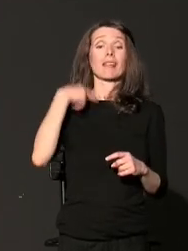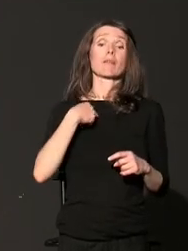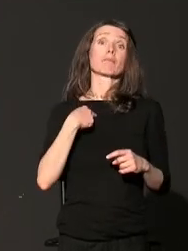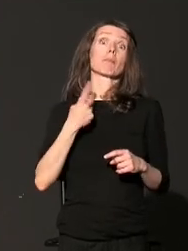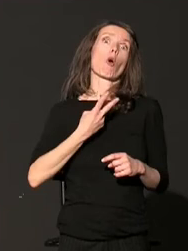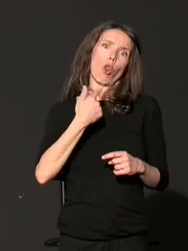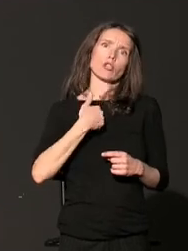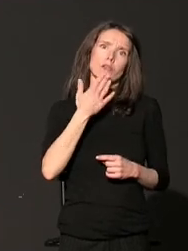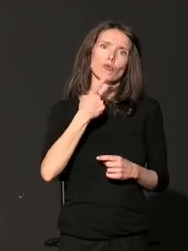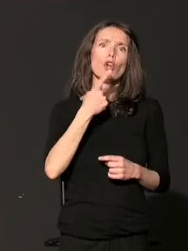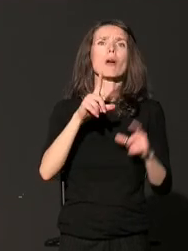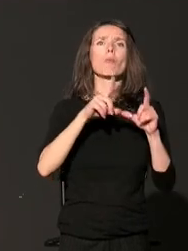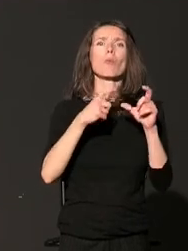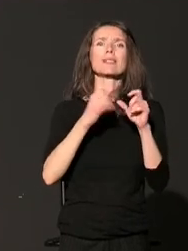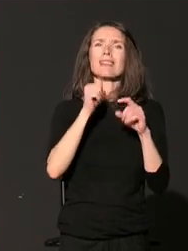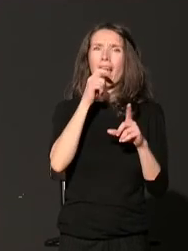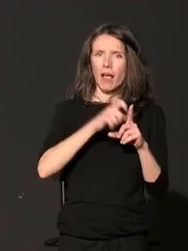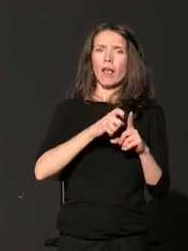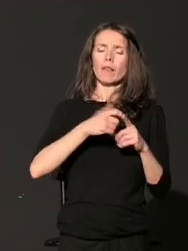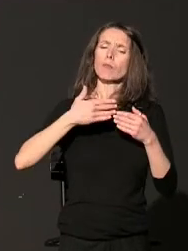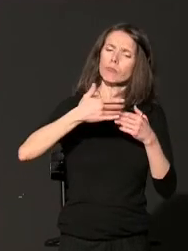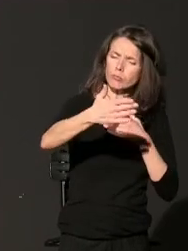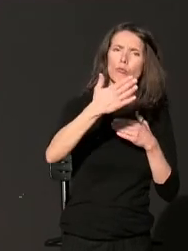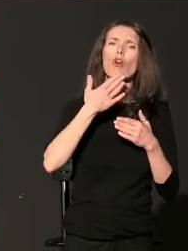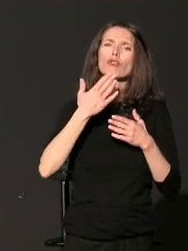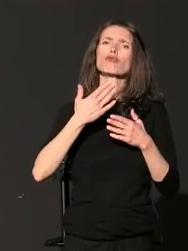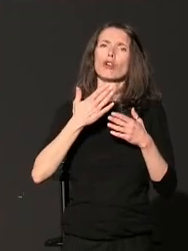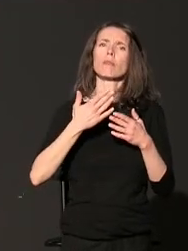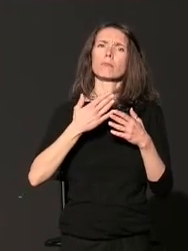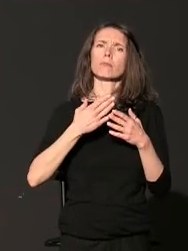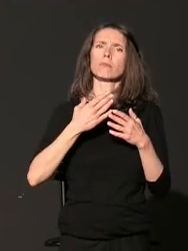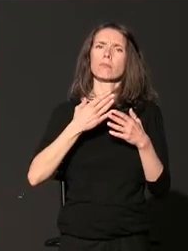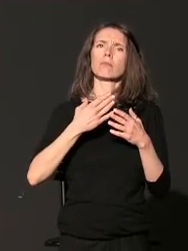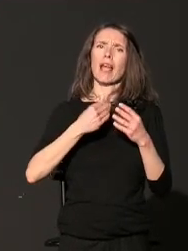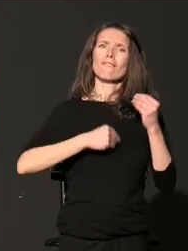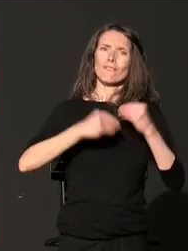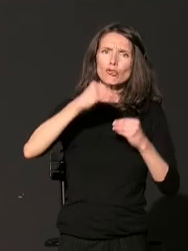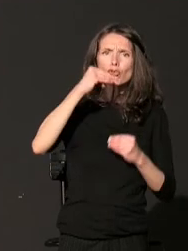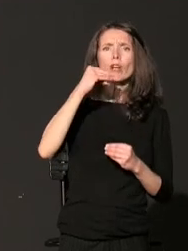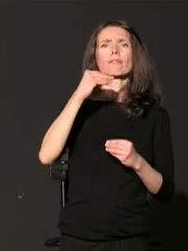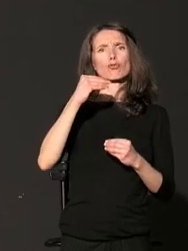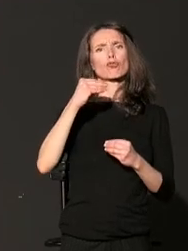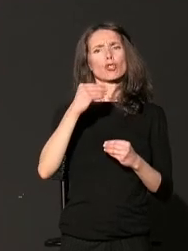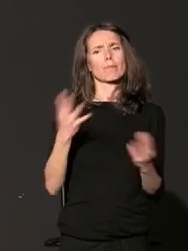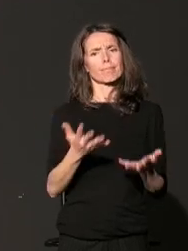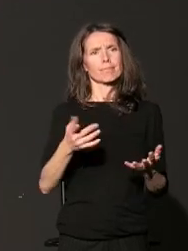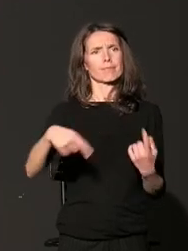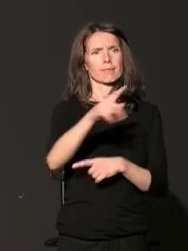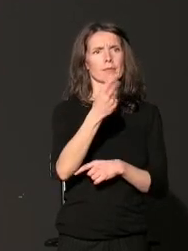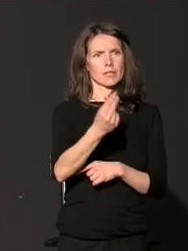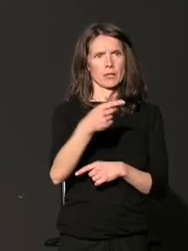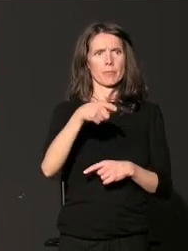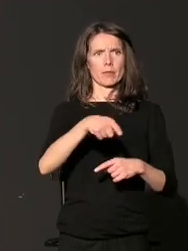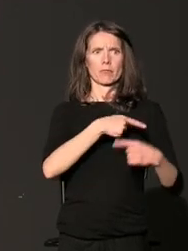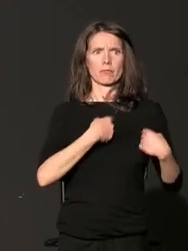more domestic philanthropy. And we want to stay committed in this area. I want to congratulate again the framework for